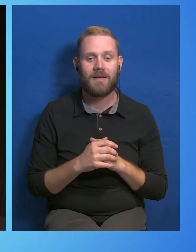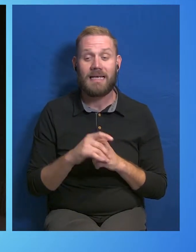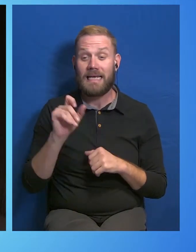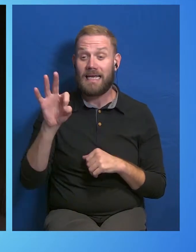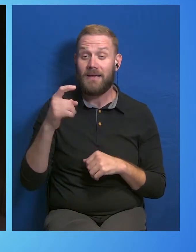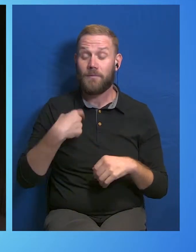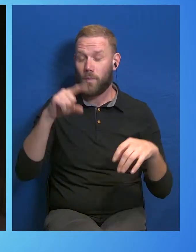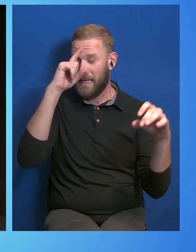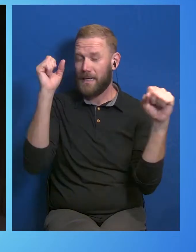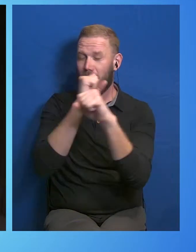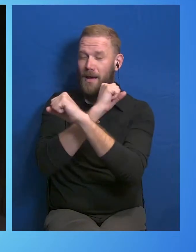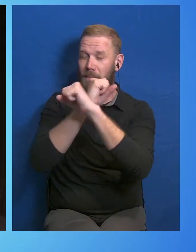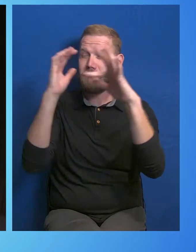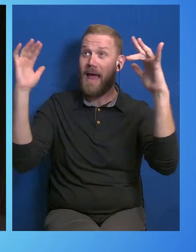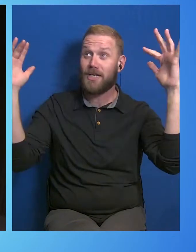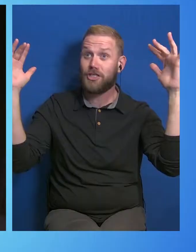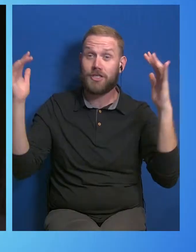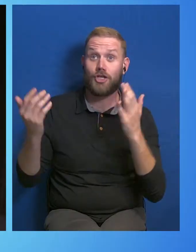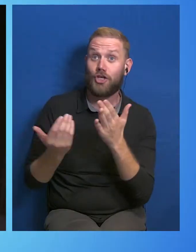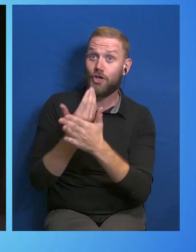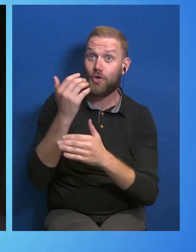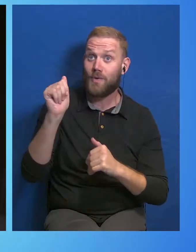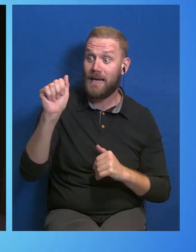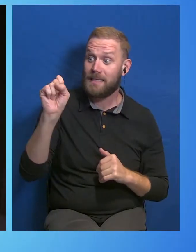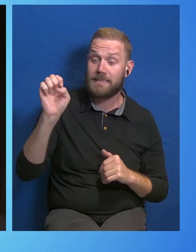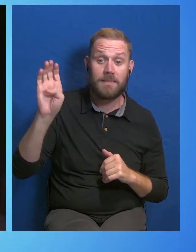If we reimagine ASDB,